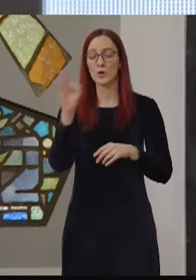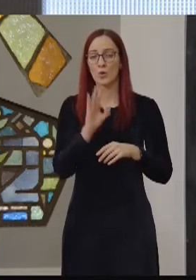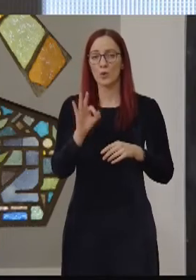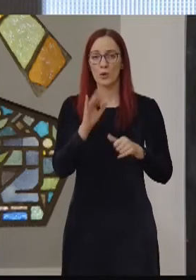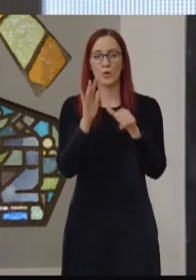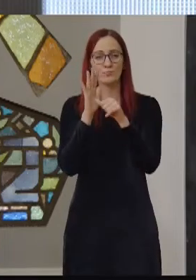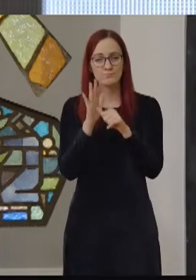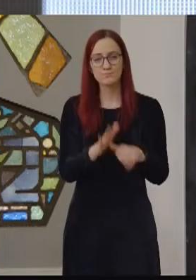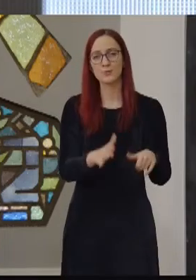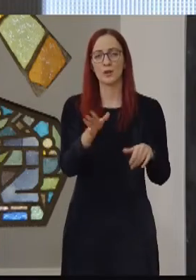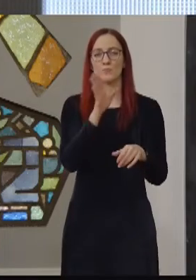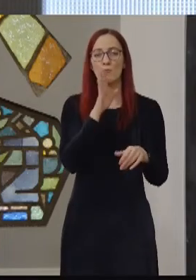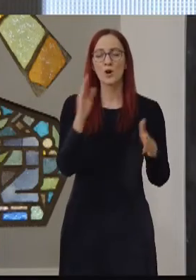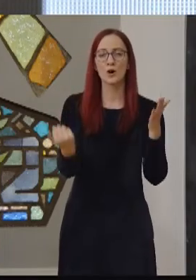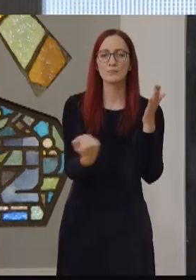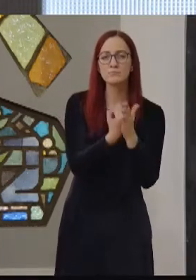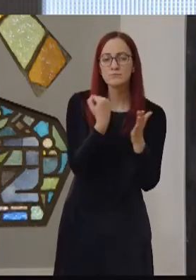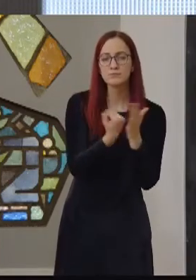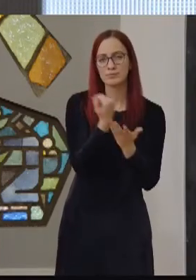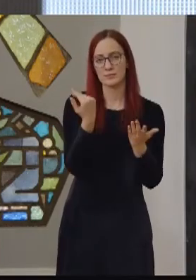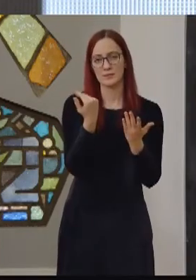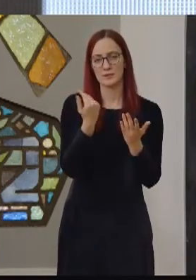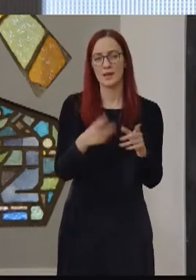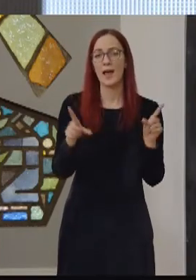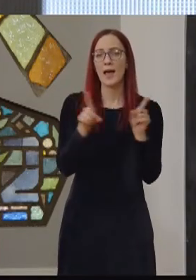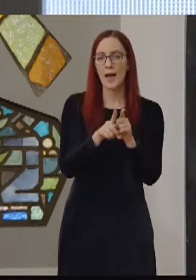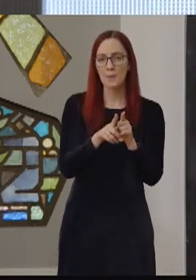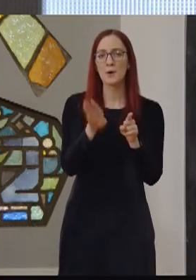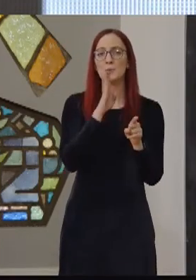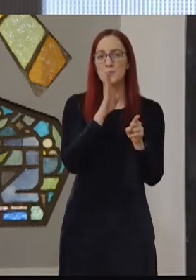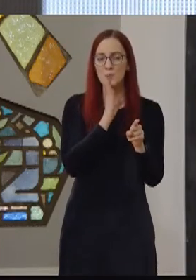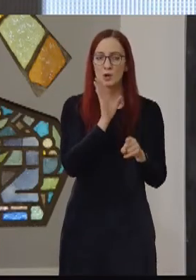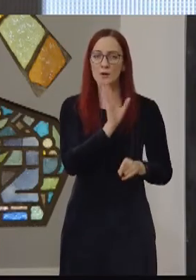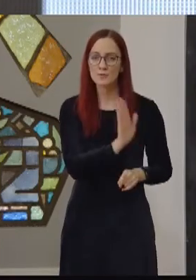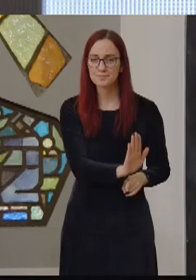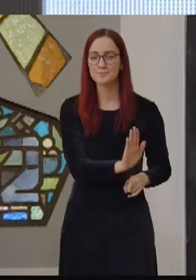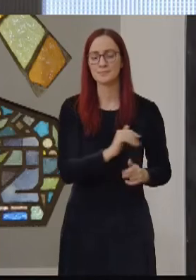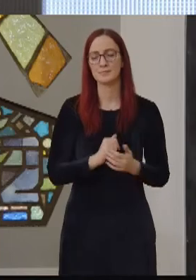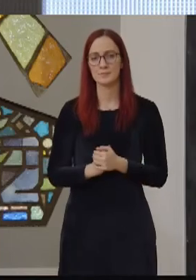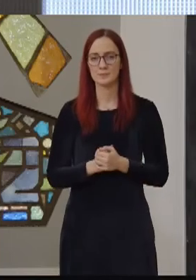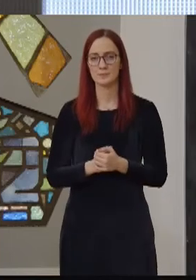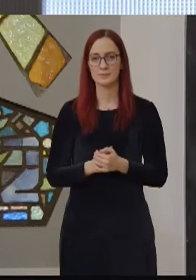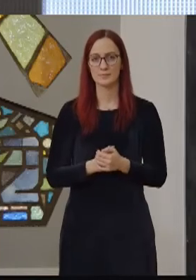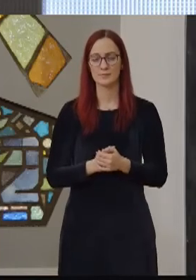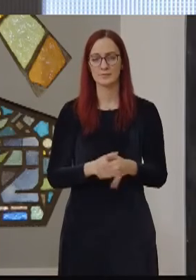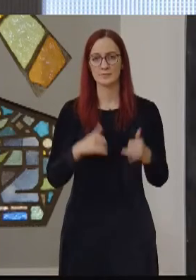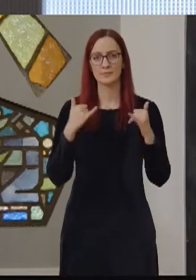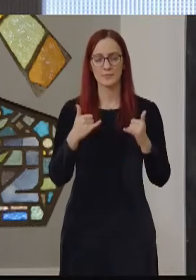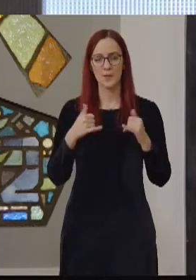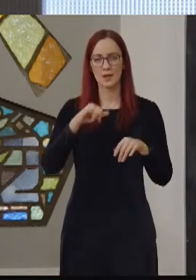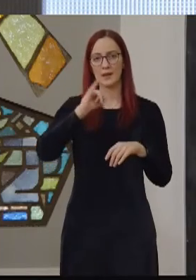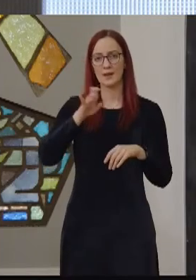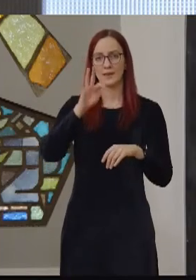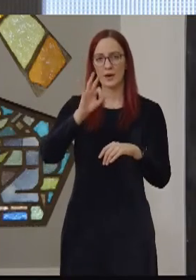we speak about violence against women based on gender or sex,